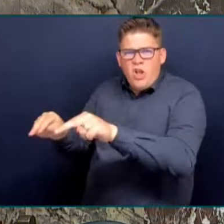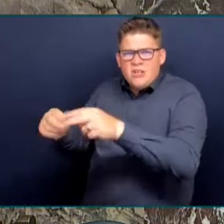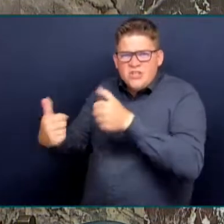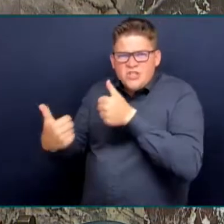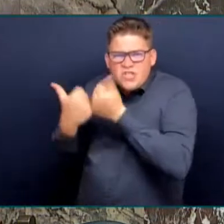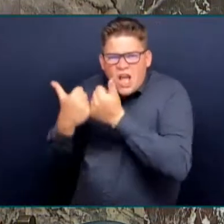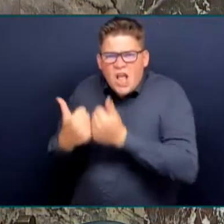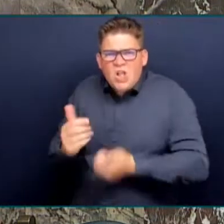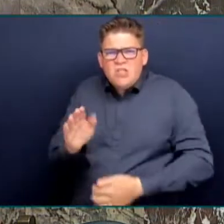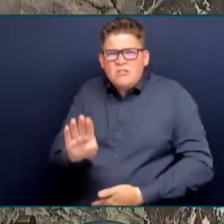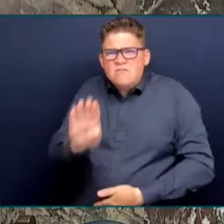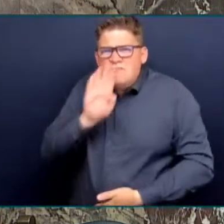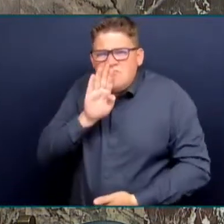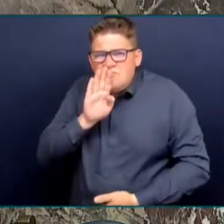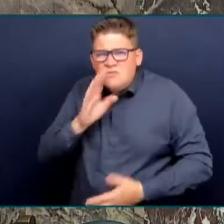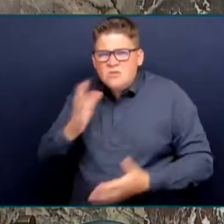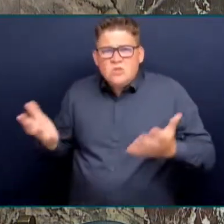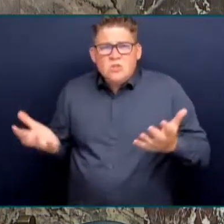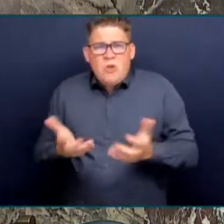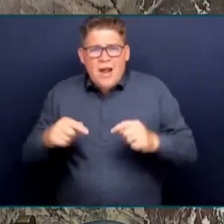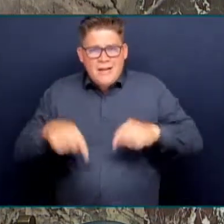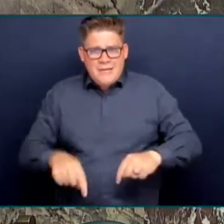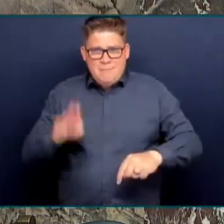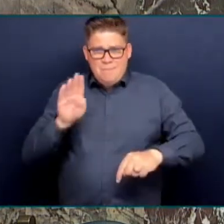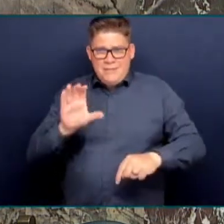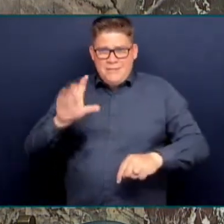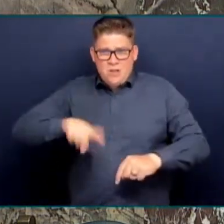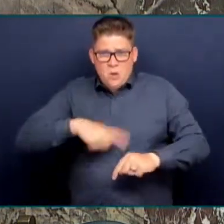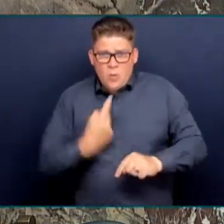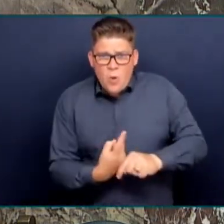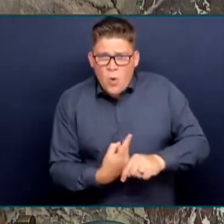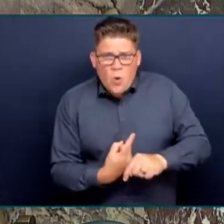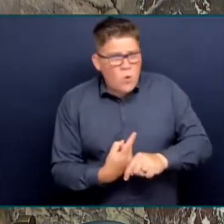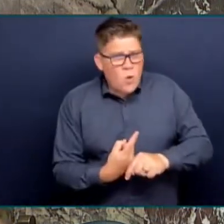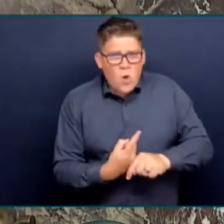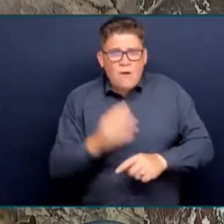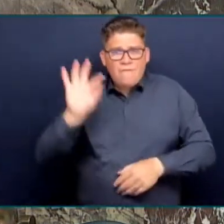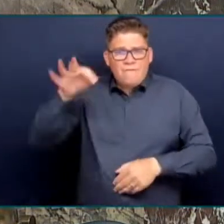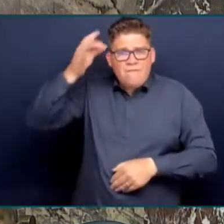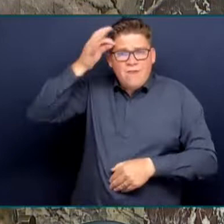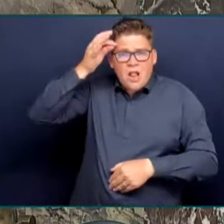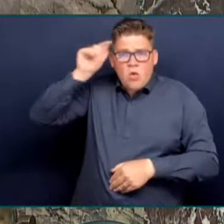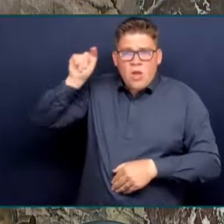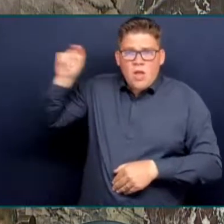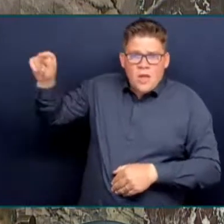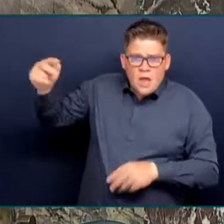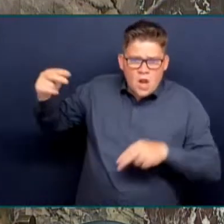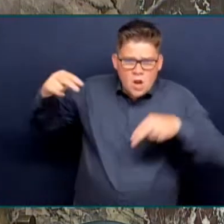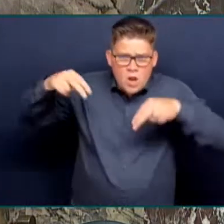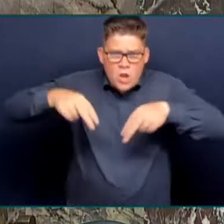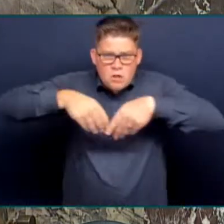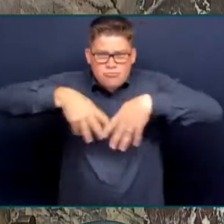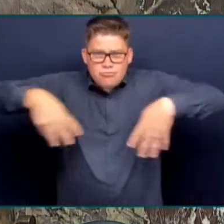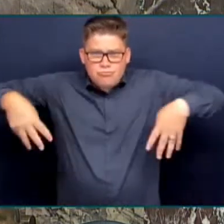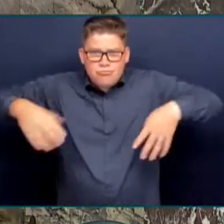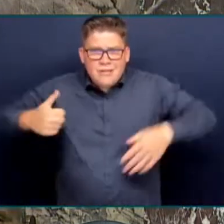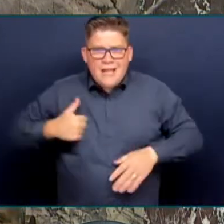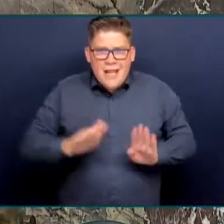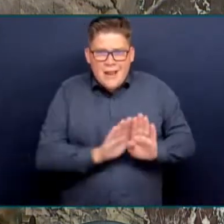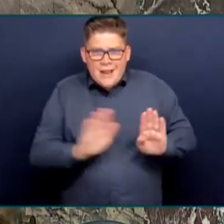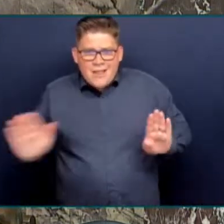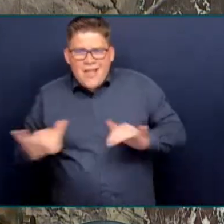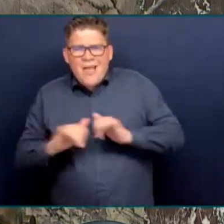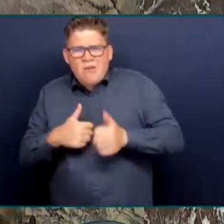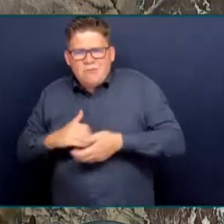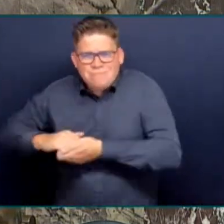not finger-pointing, Honourable Speaker. That's saying to our partners, we need to do this together. A human resource strategy in British Columbia